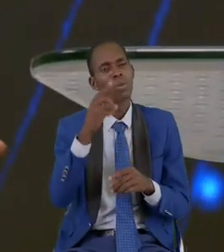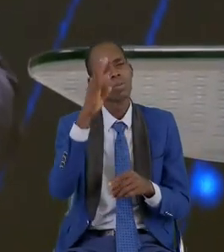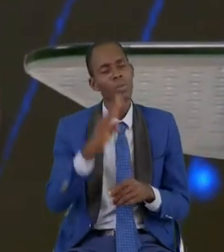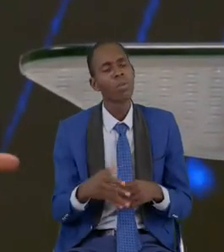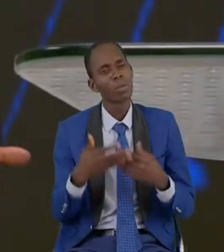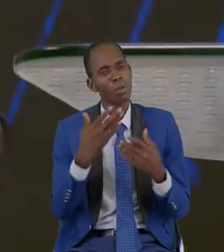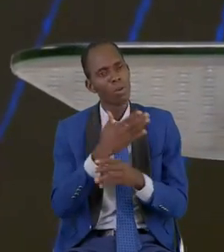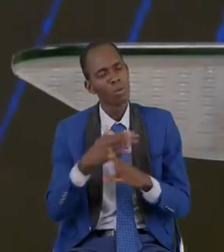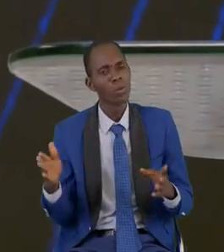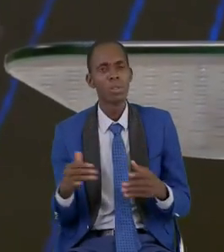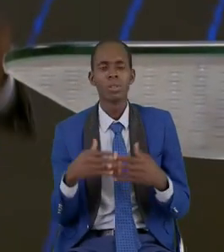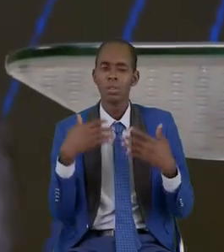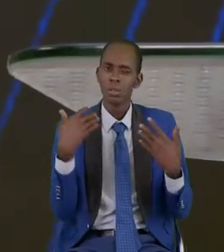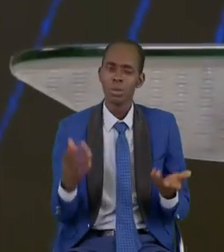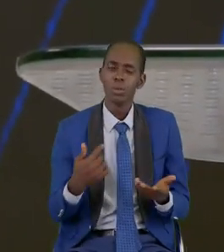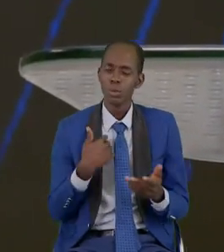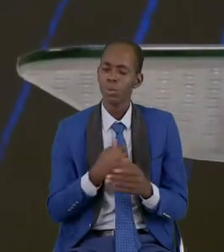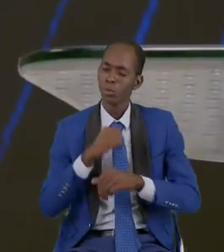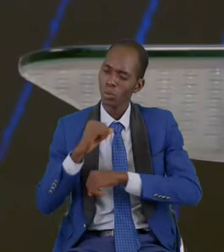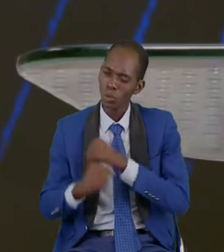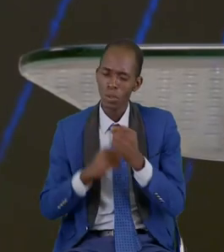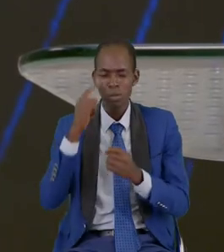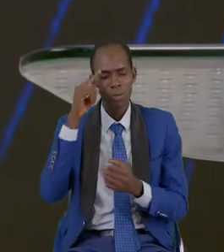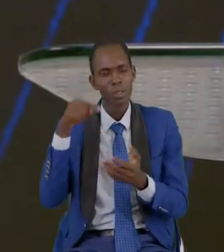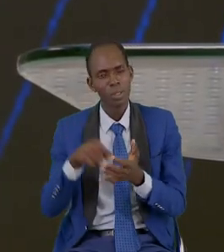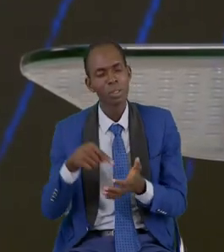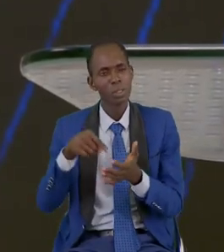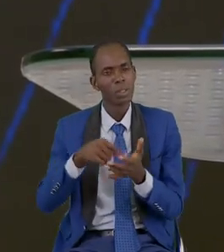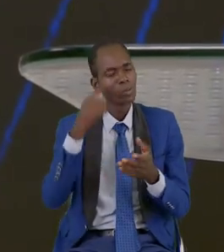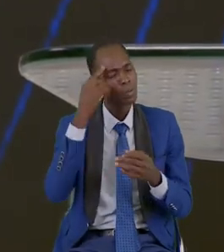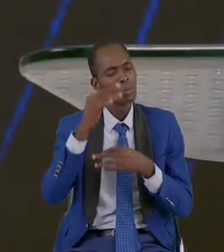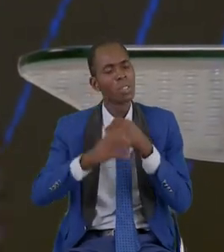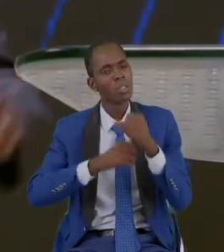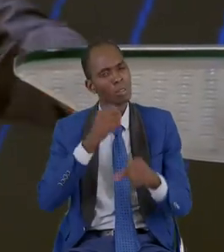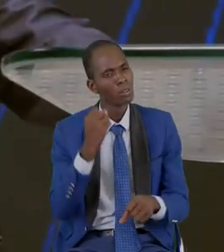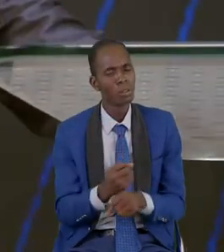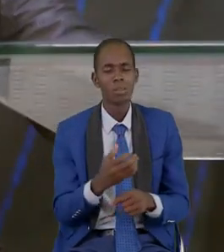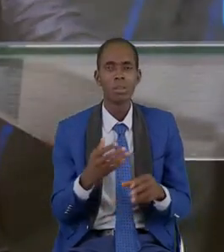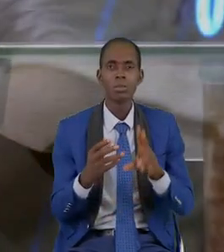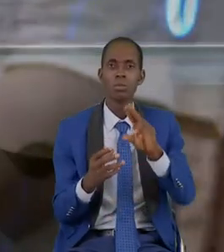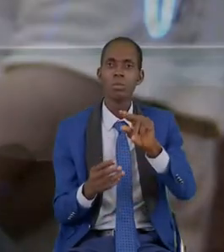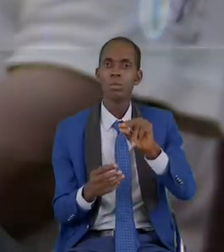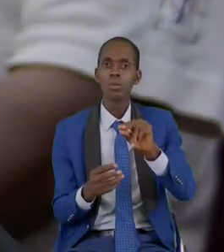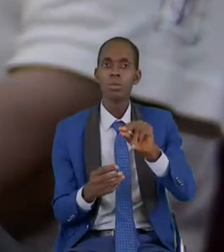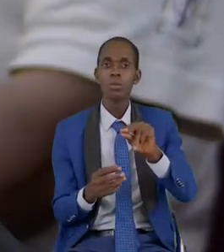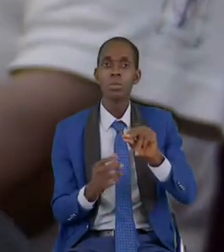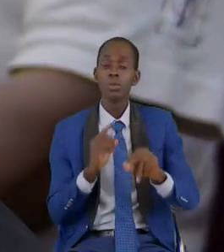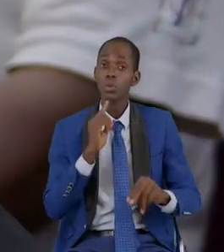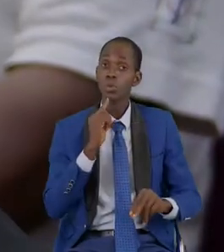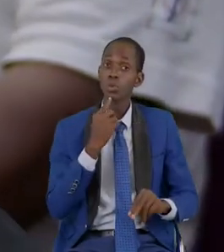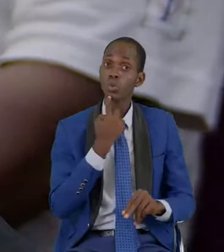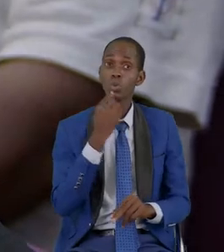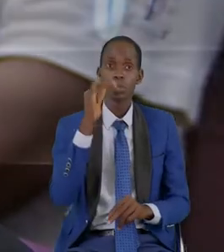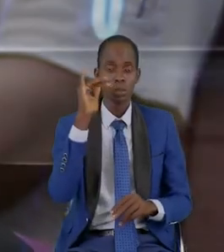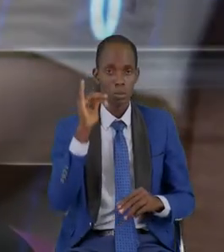what we have been laboring for all these many years. Don't do that. Earnestly,